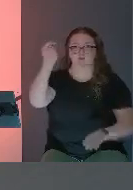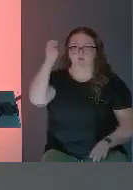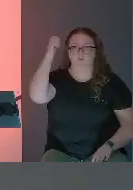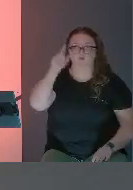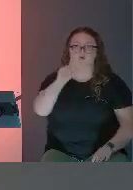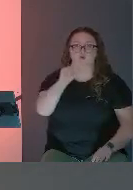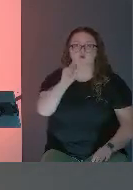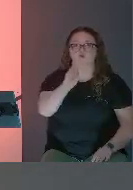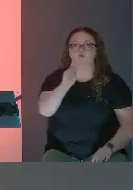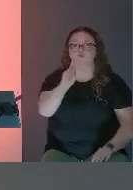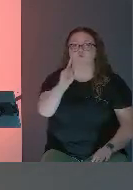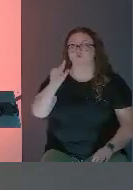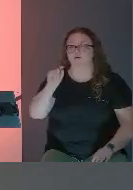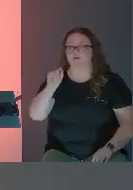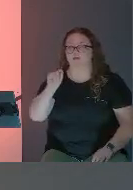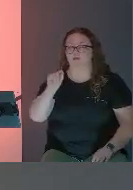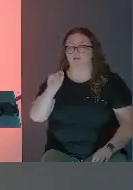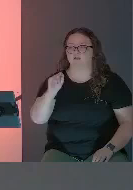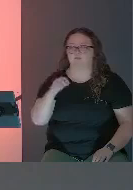was not fun.